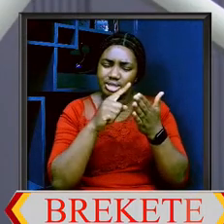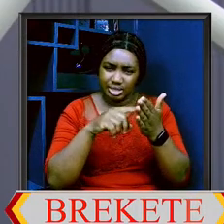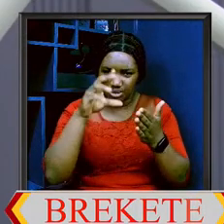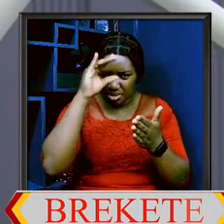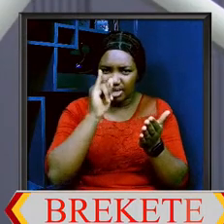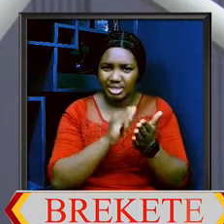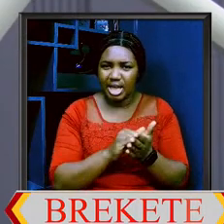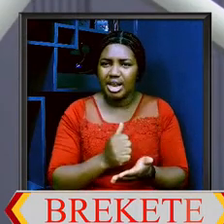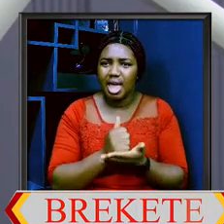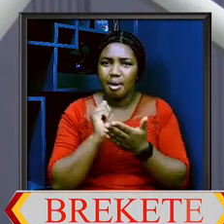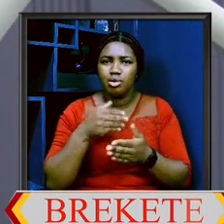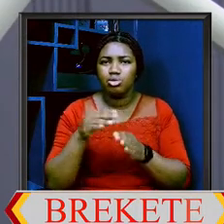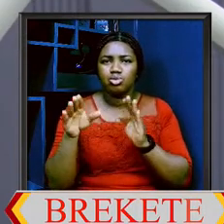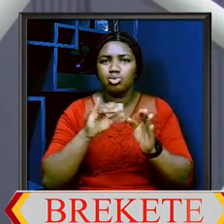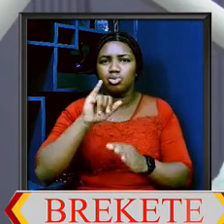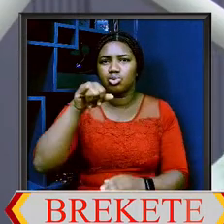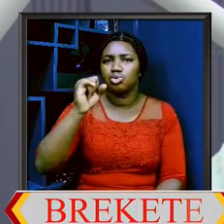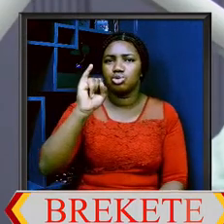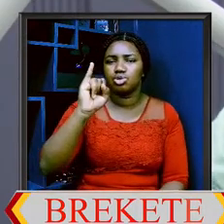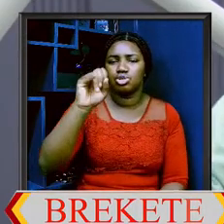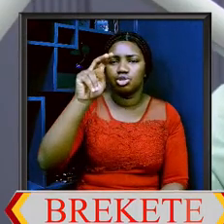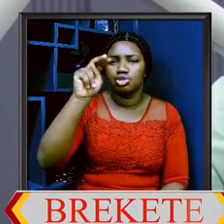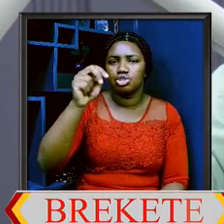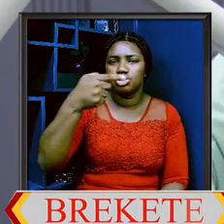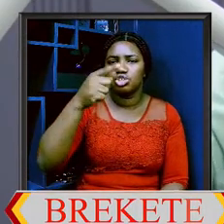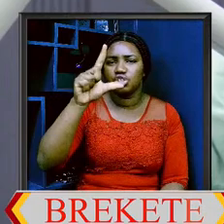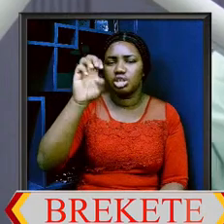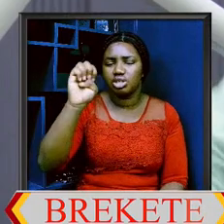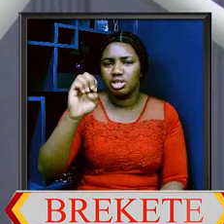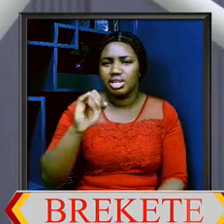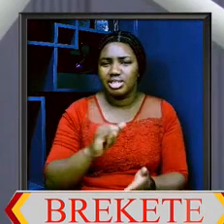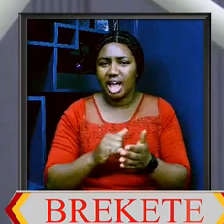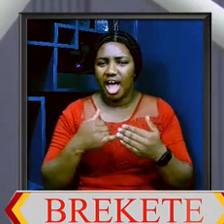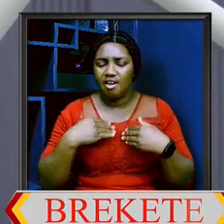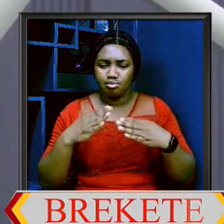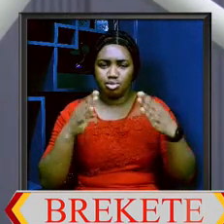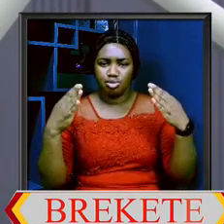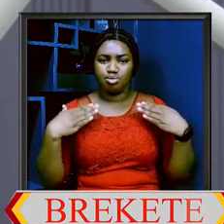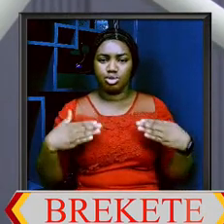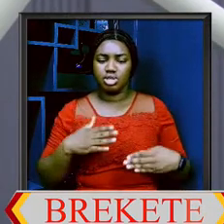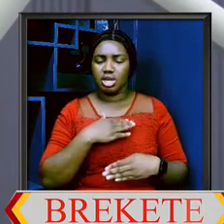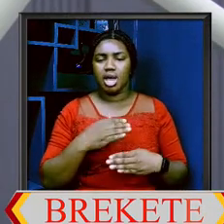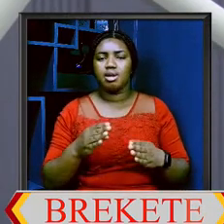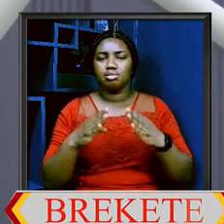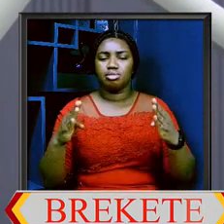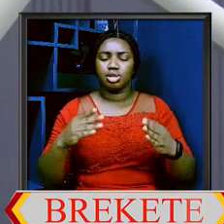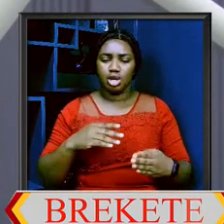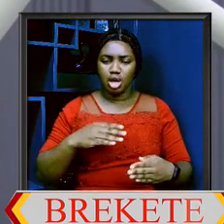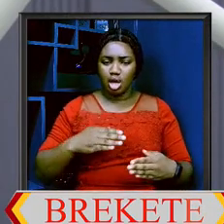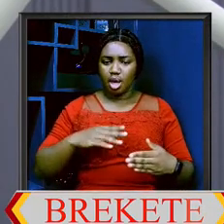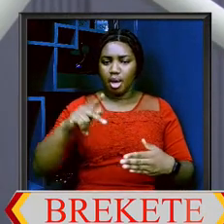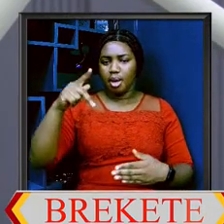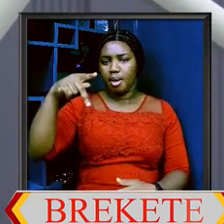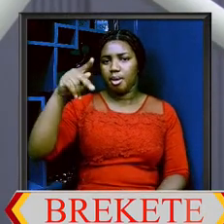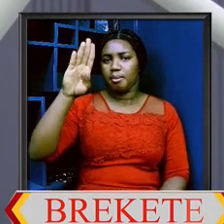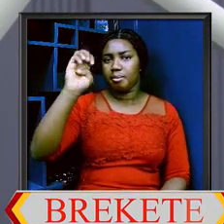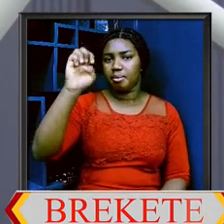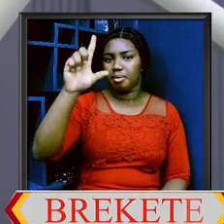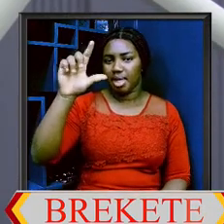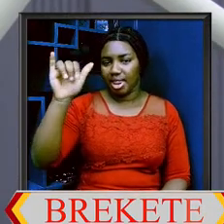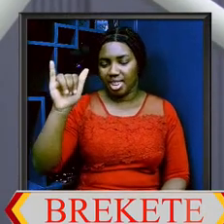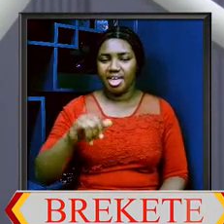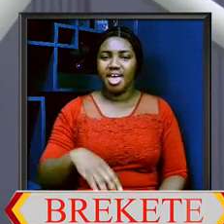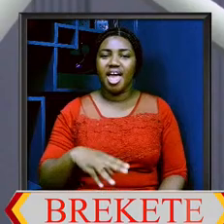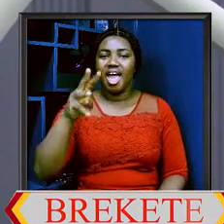us produce jingle he we get we get big body get Big B MC